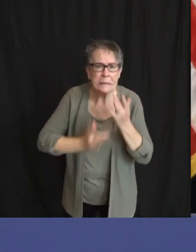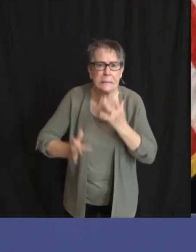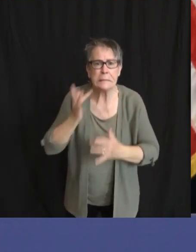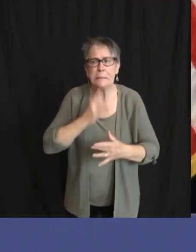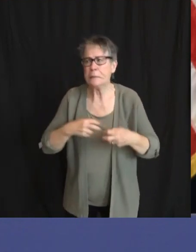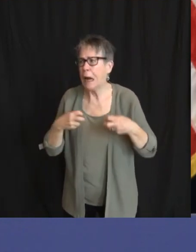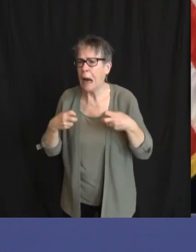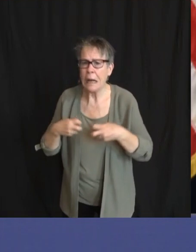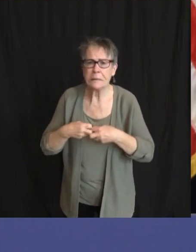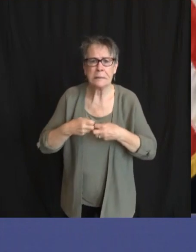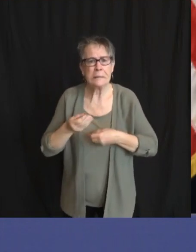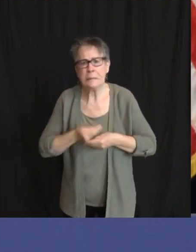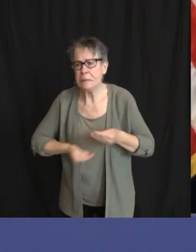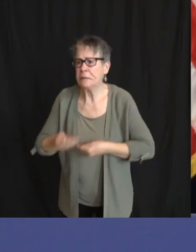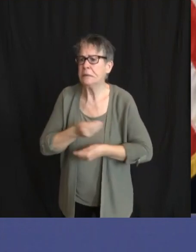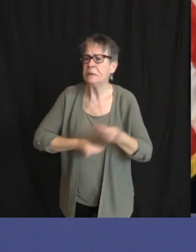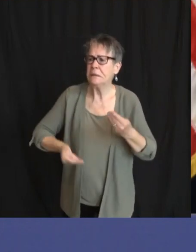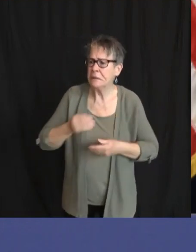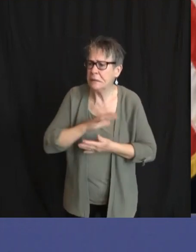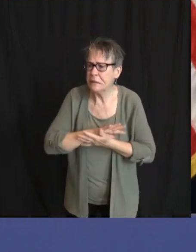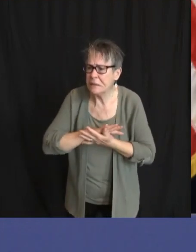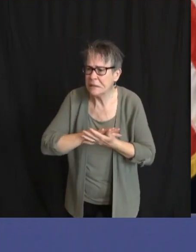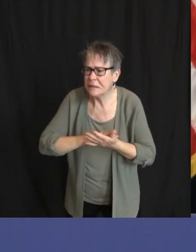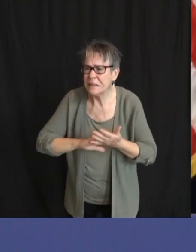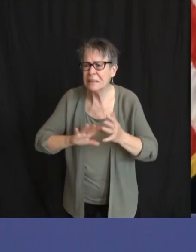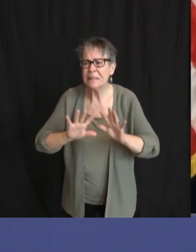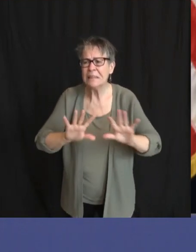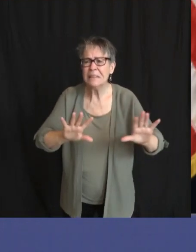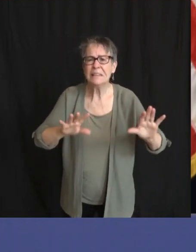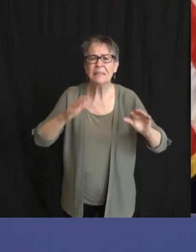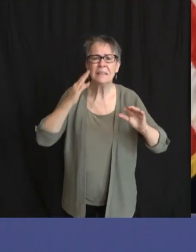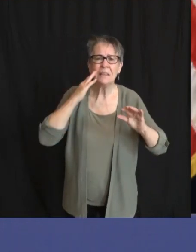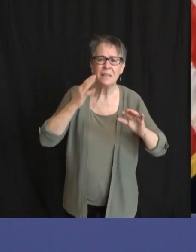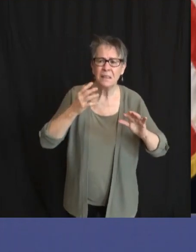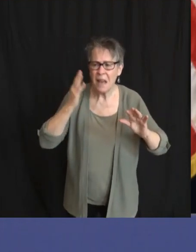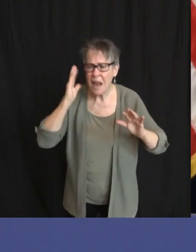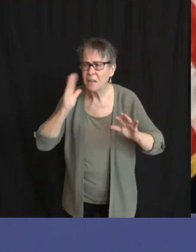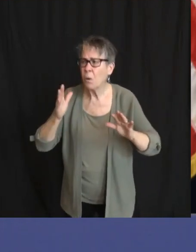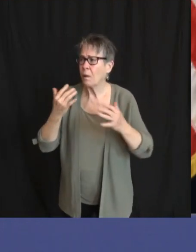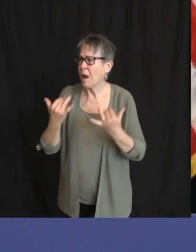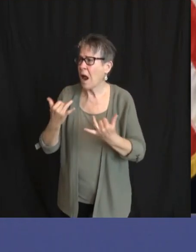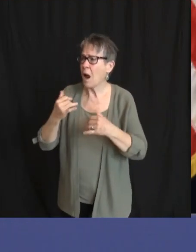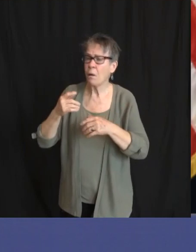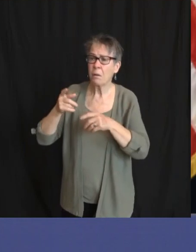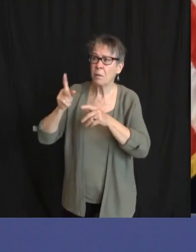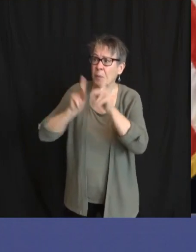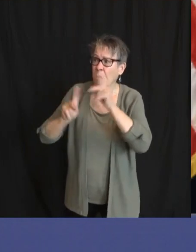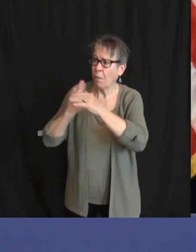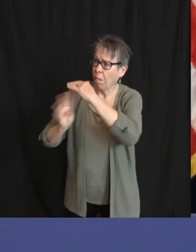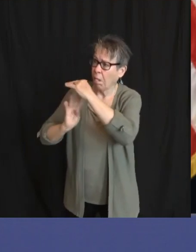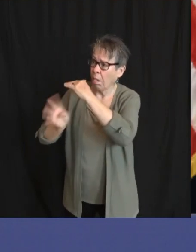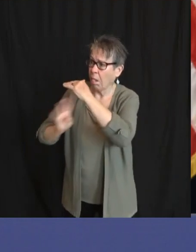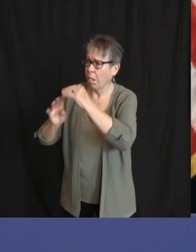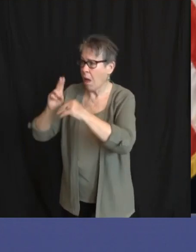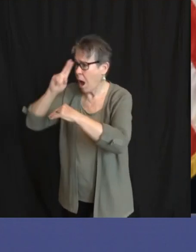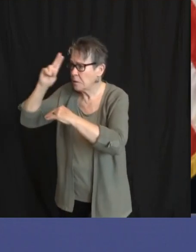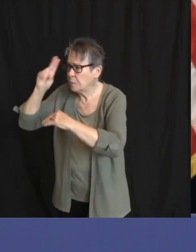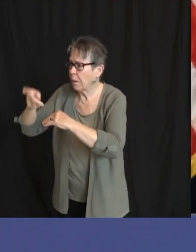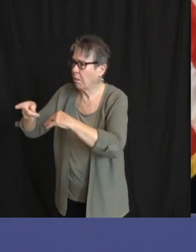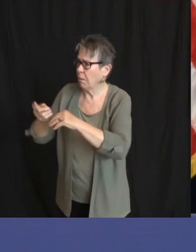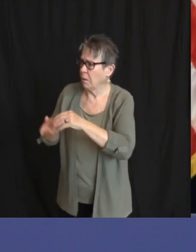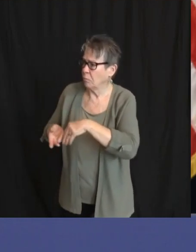we've got that lagging reality here, we wouldn't be doing what we're doing today. So to some very significant degree, it